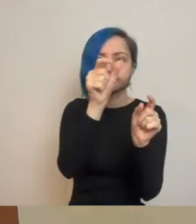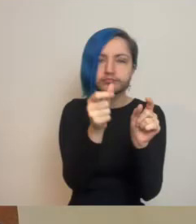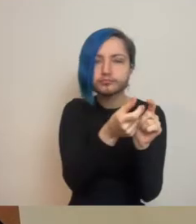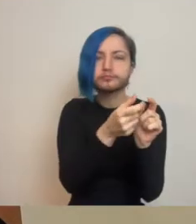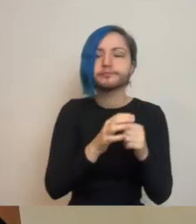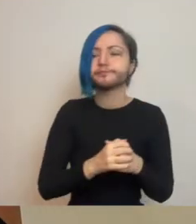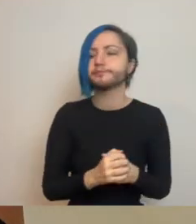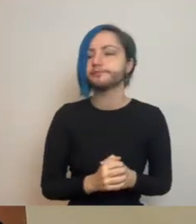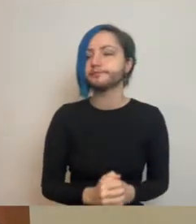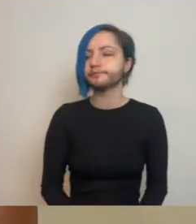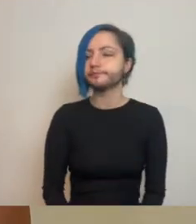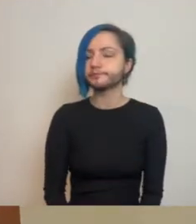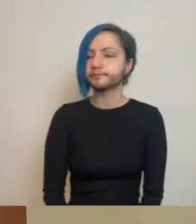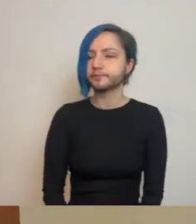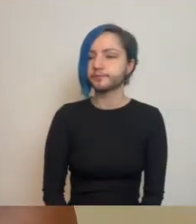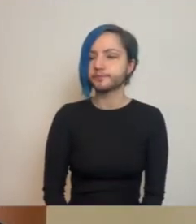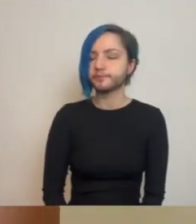So.